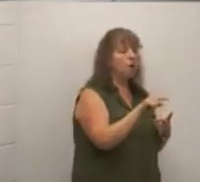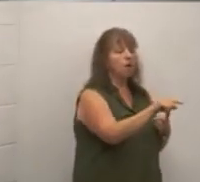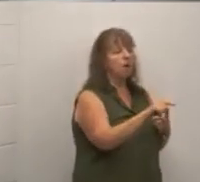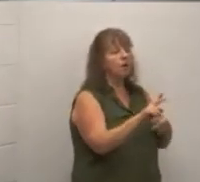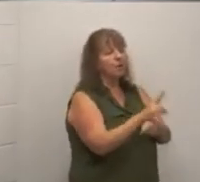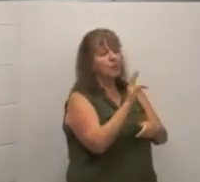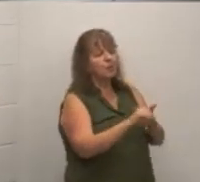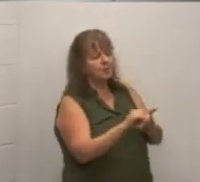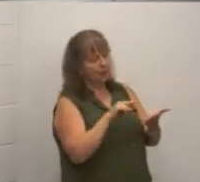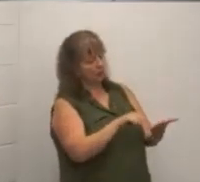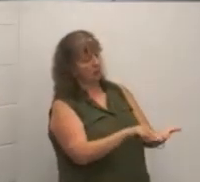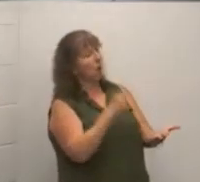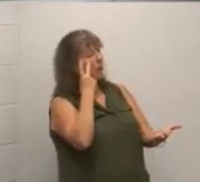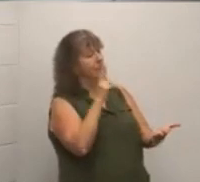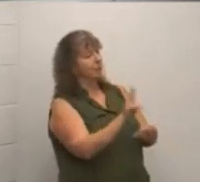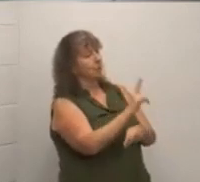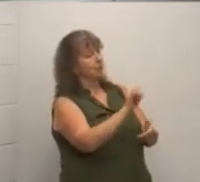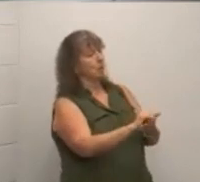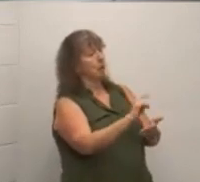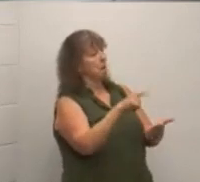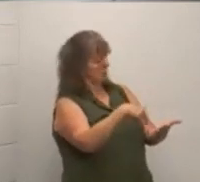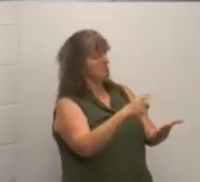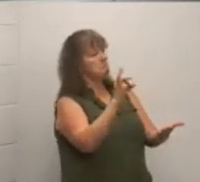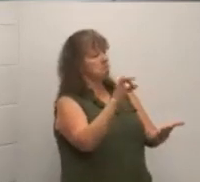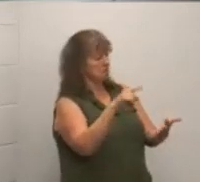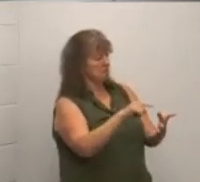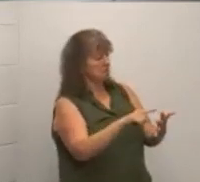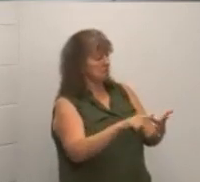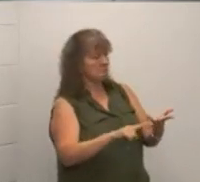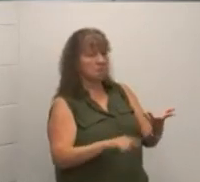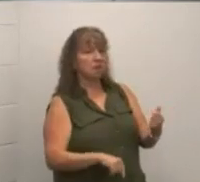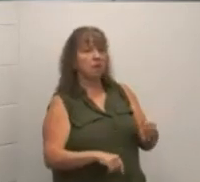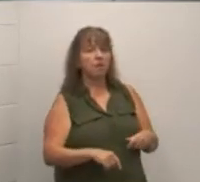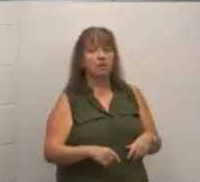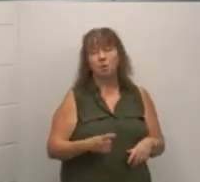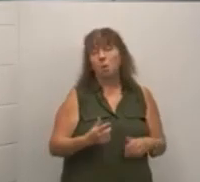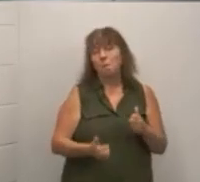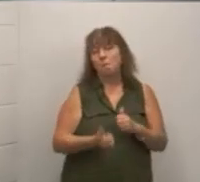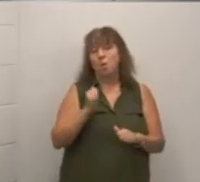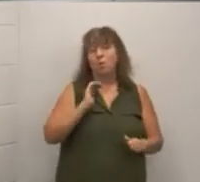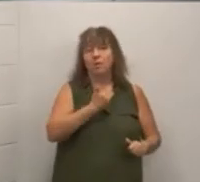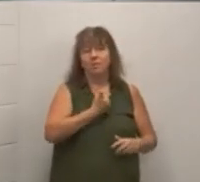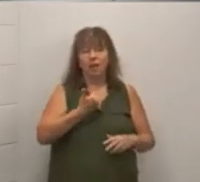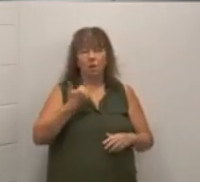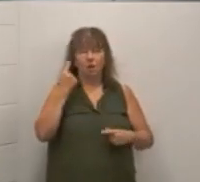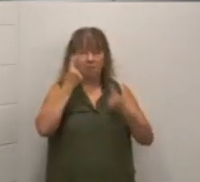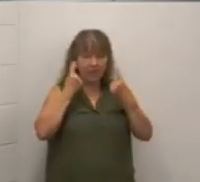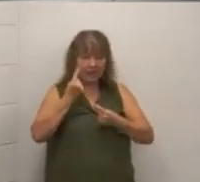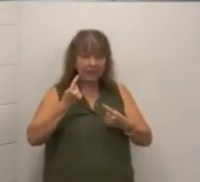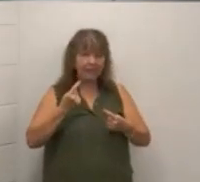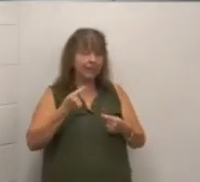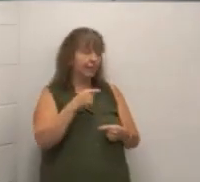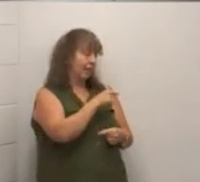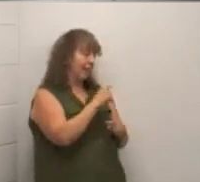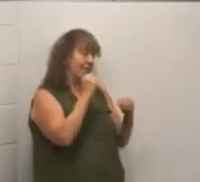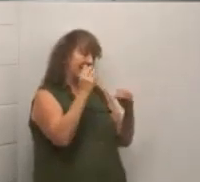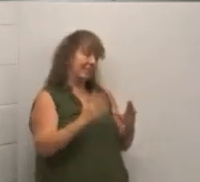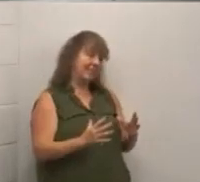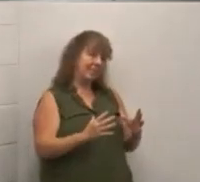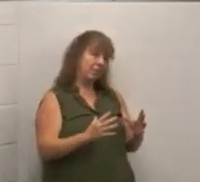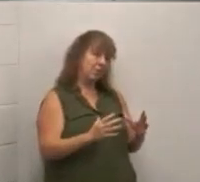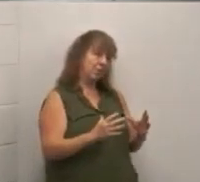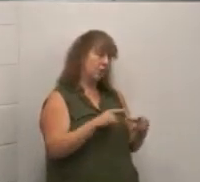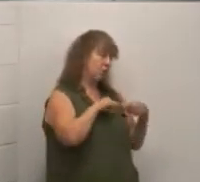some material to their teacher. Our thinking is that to a large extent, teachers will have set kids up for their remote